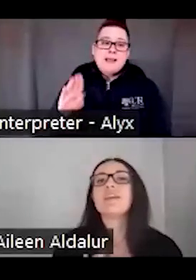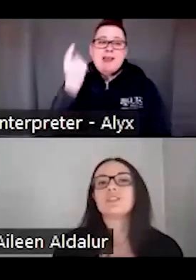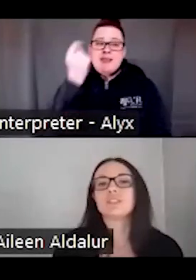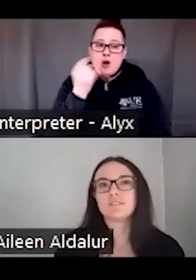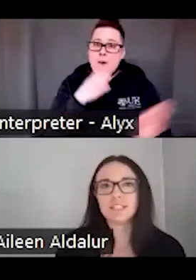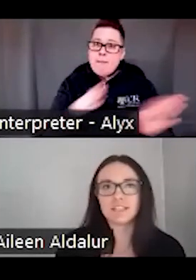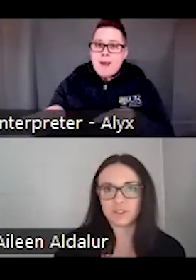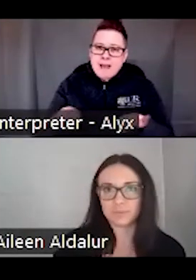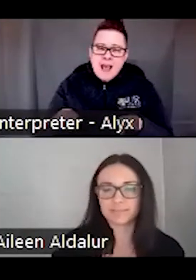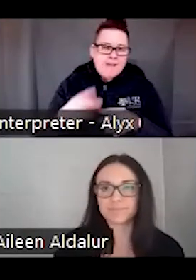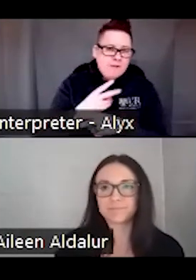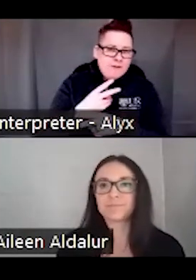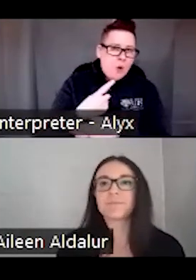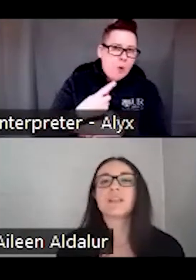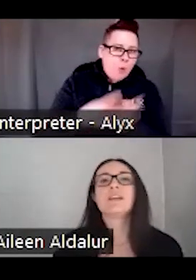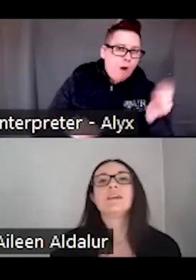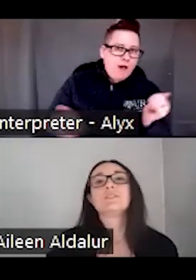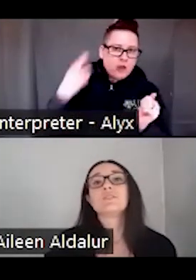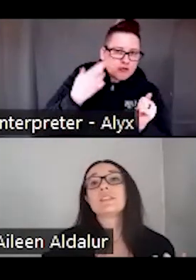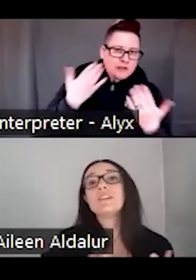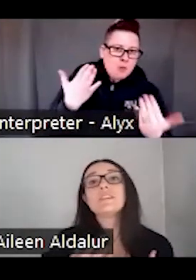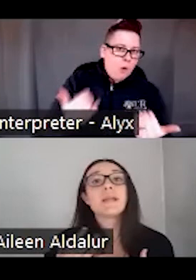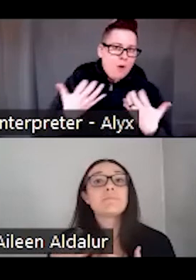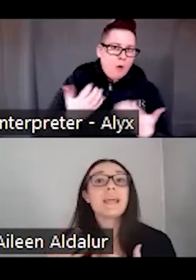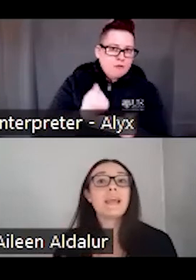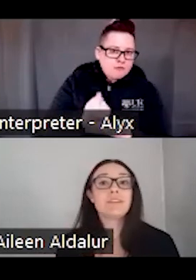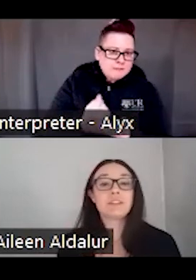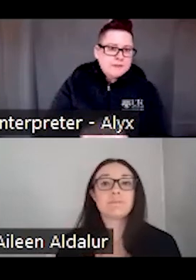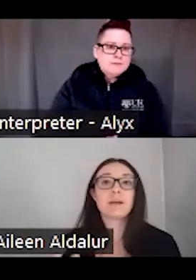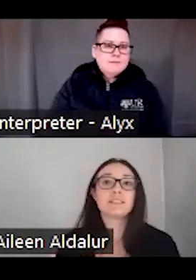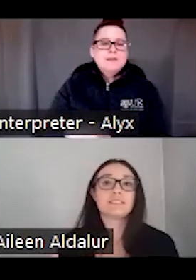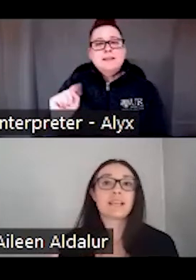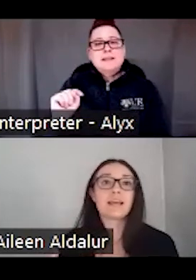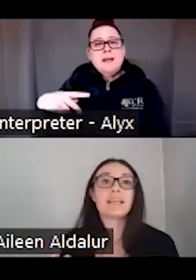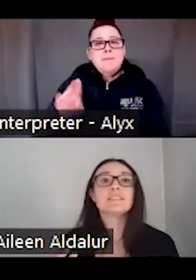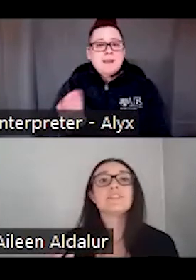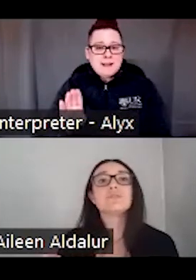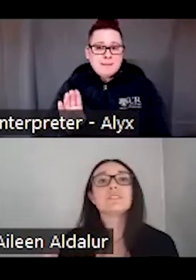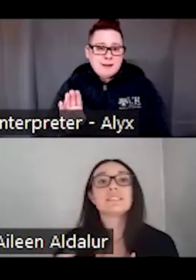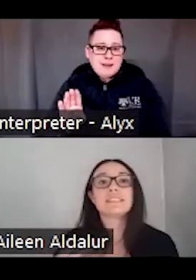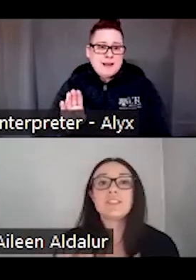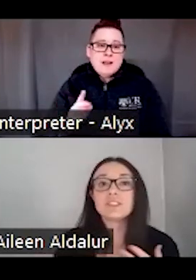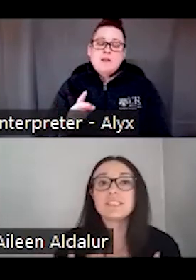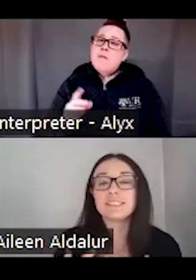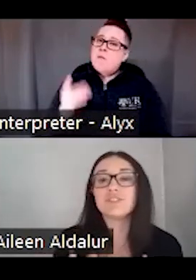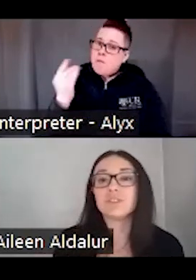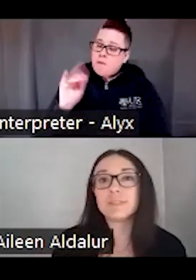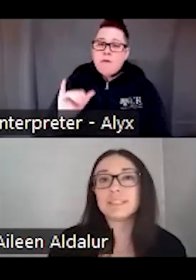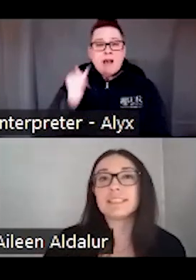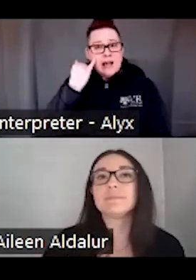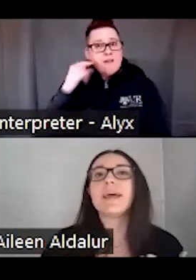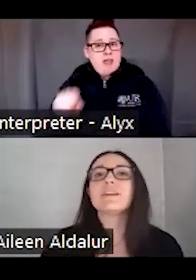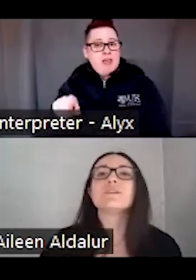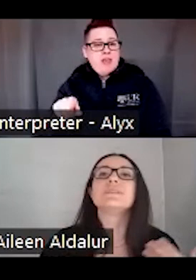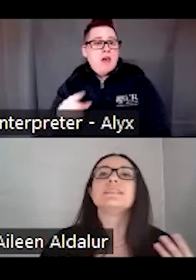people's motivations for seeking treatment. The theory of planned behavior posits that individuals' intentions to seek